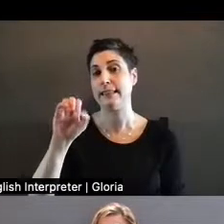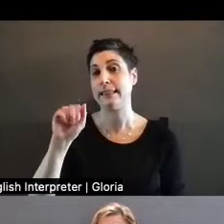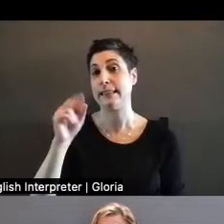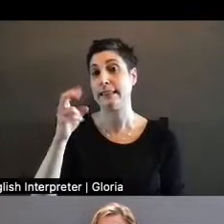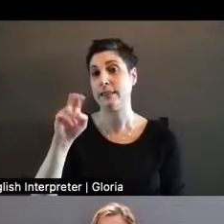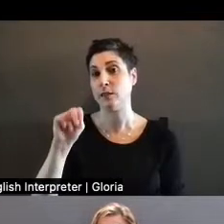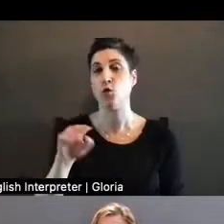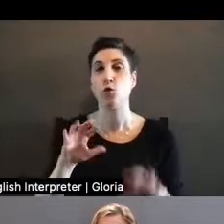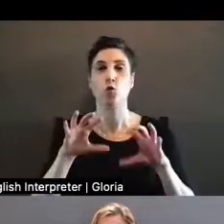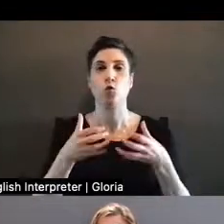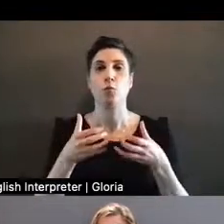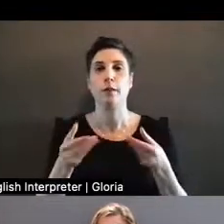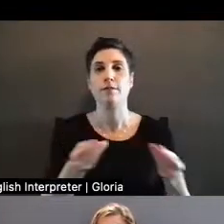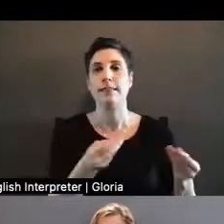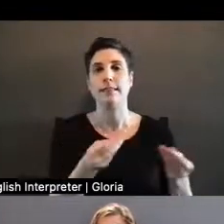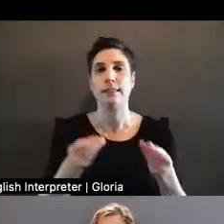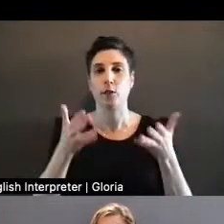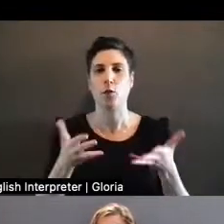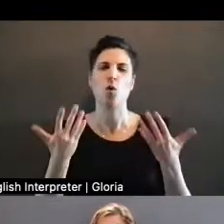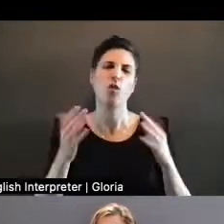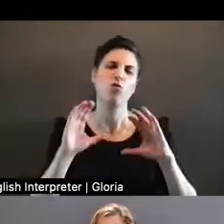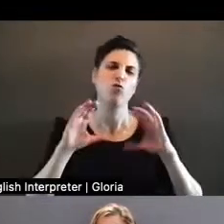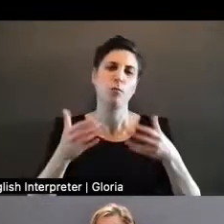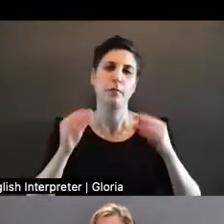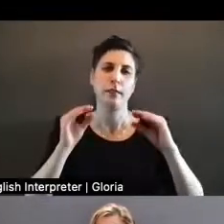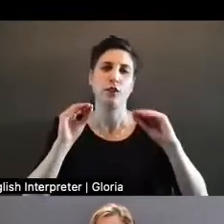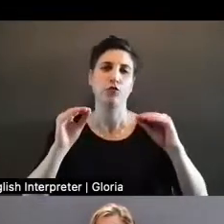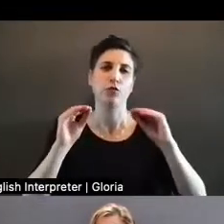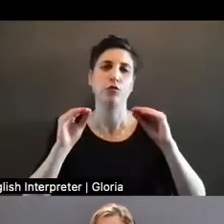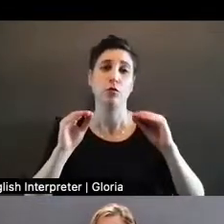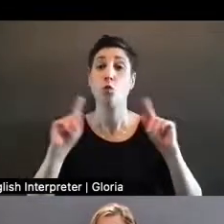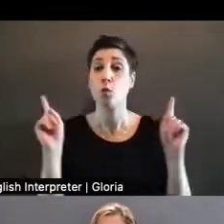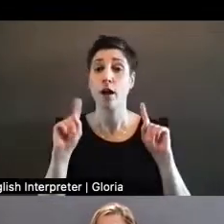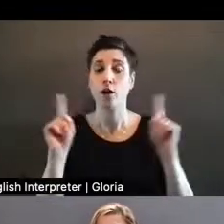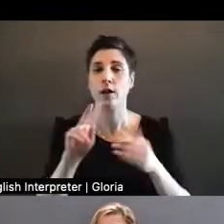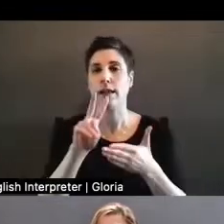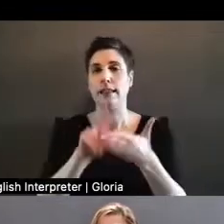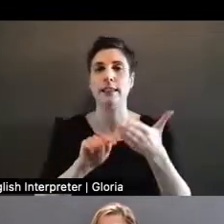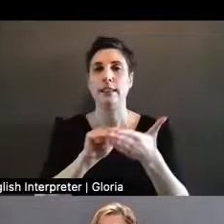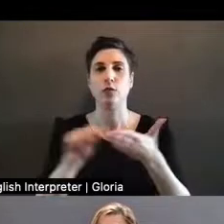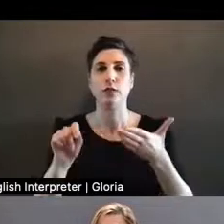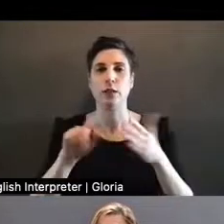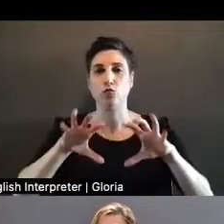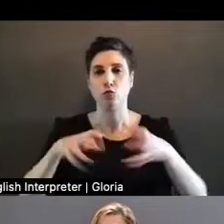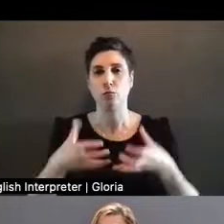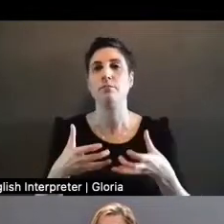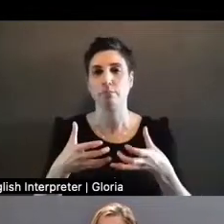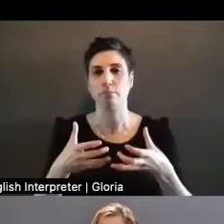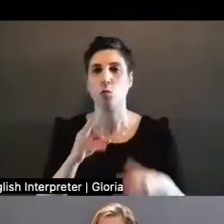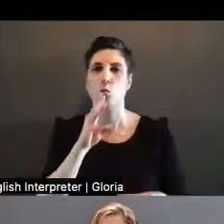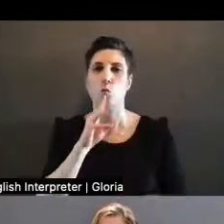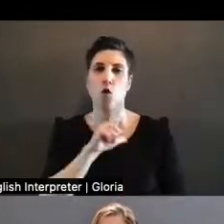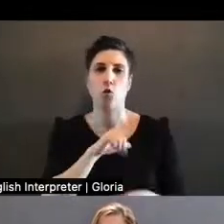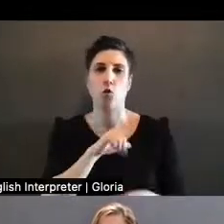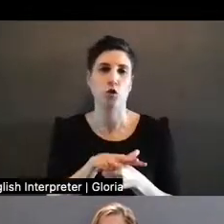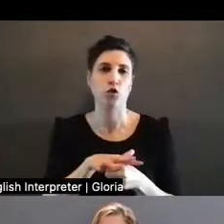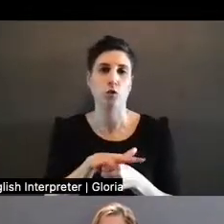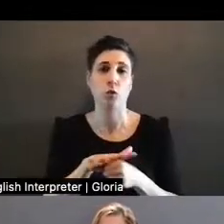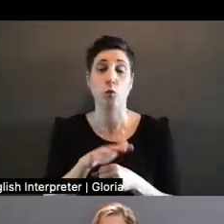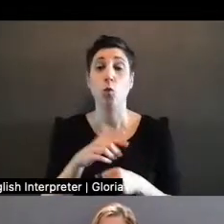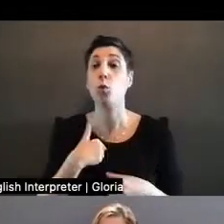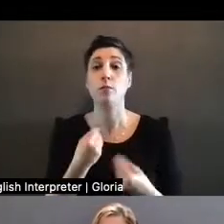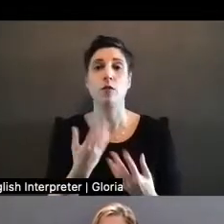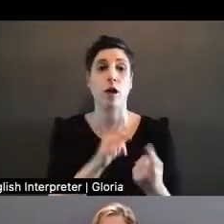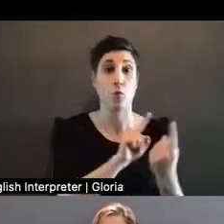group instructor at the Literacy Group of Waterloo Region. TLG provides one-on-one instruction and